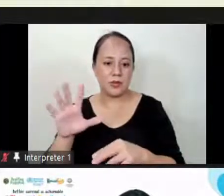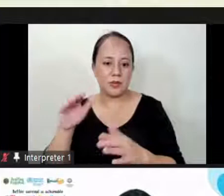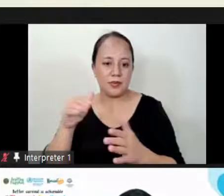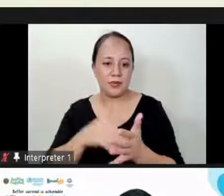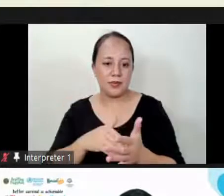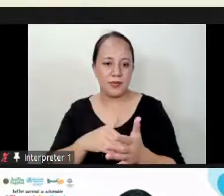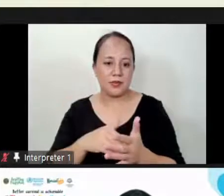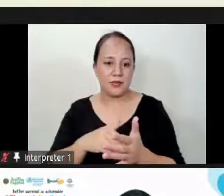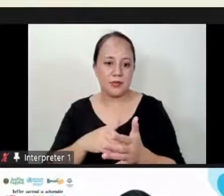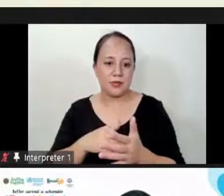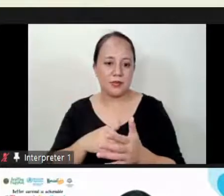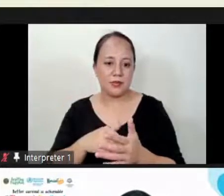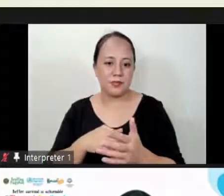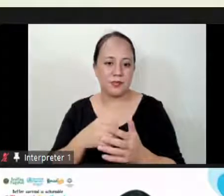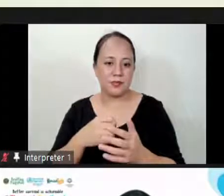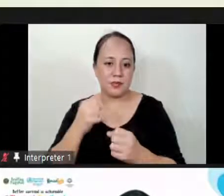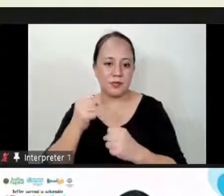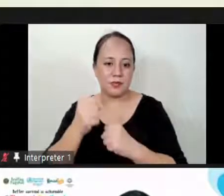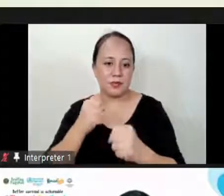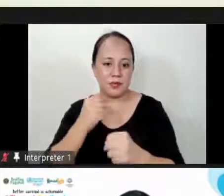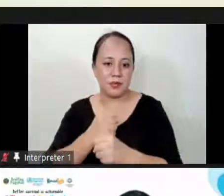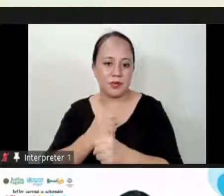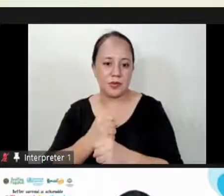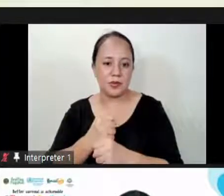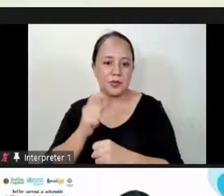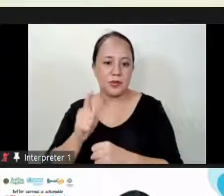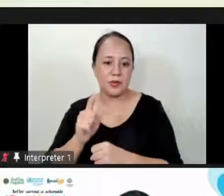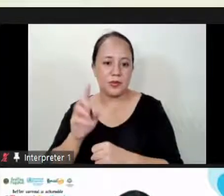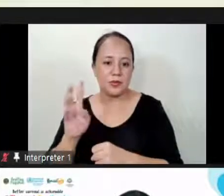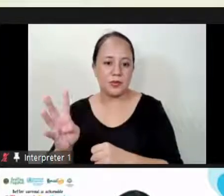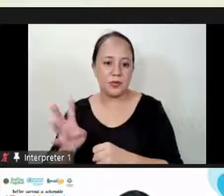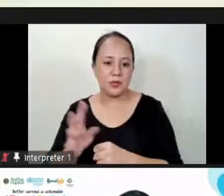275,000 cases annually by 2040.